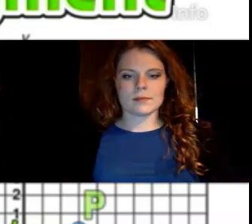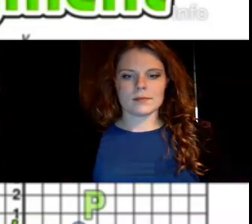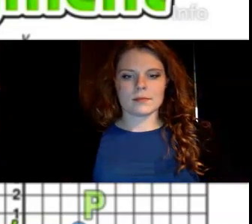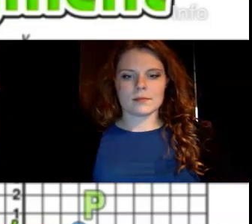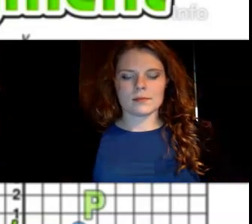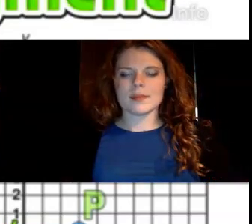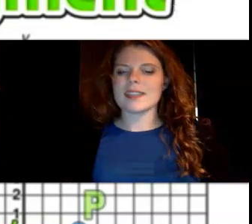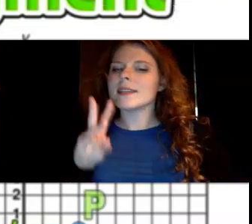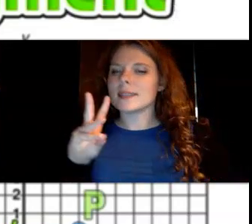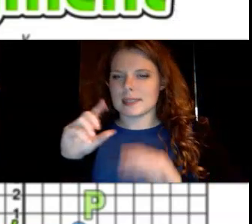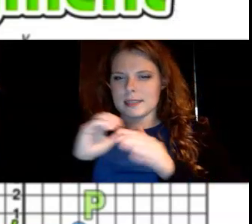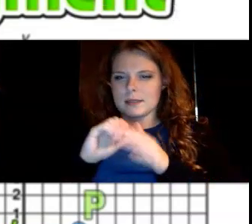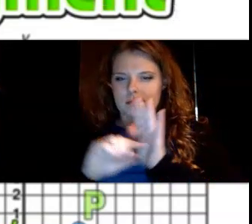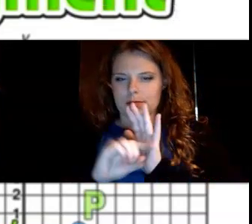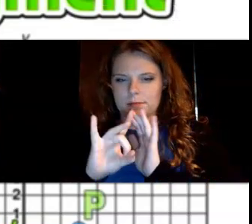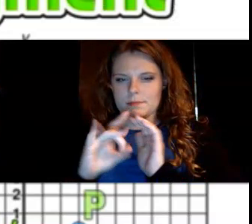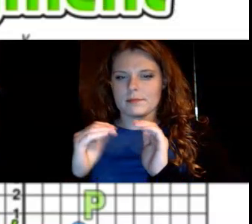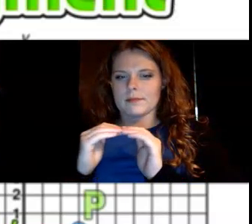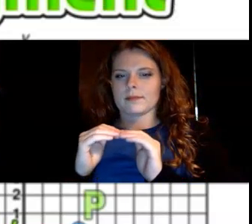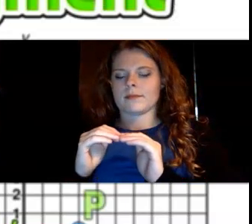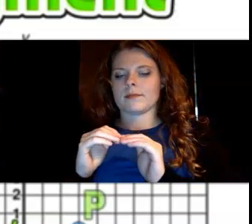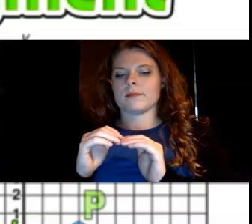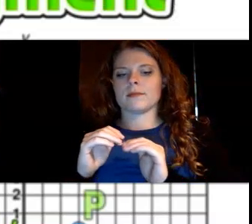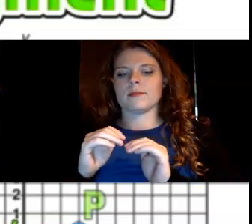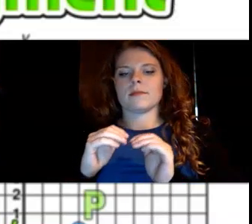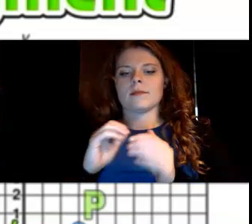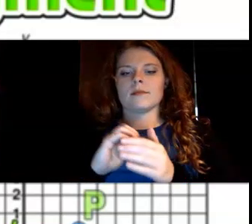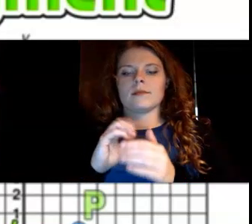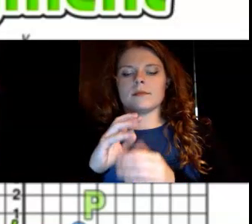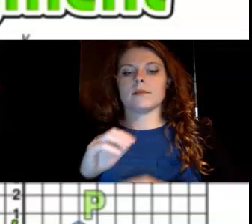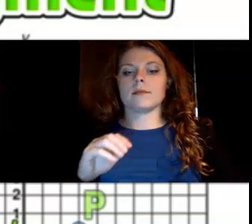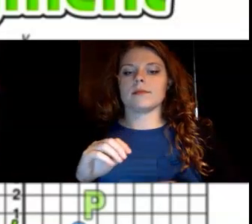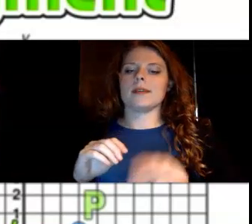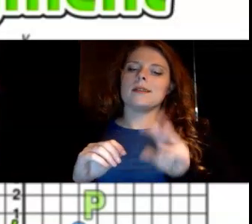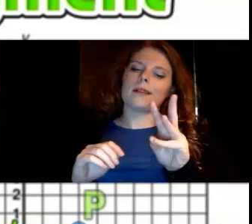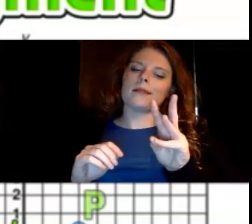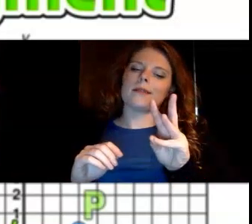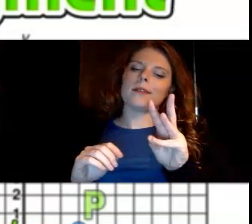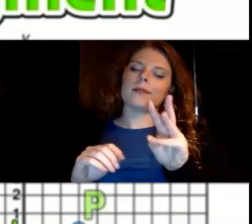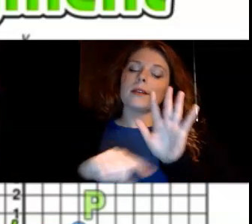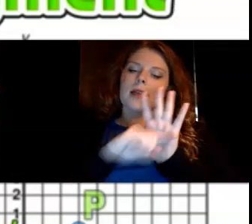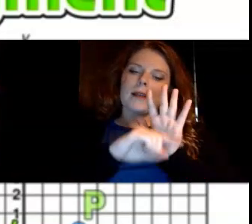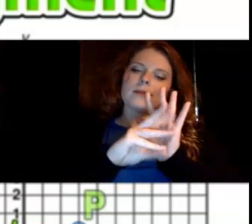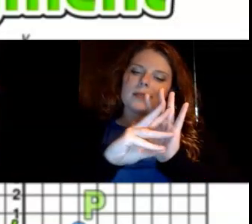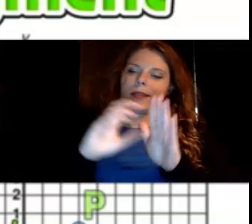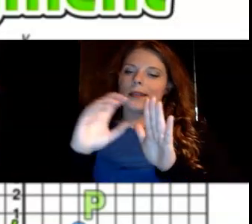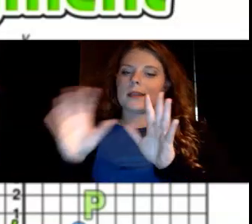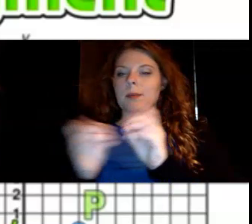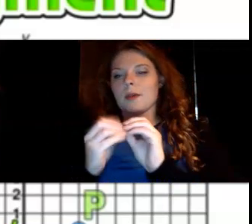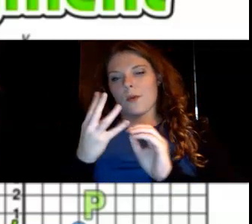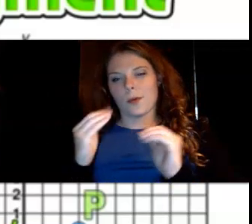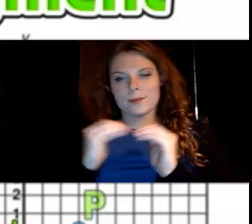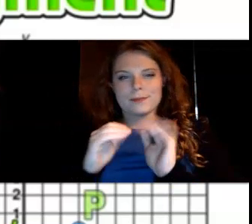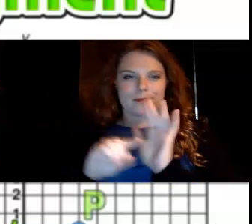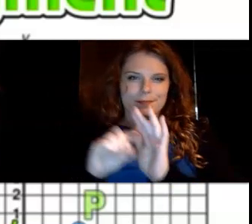prime, 6 - 8 is equal to -2. And the final coordinate, -6 + 4, is equal